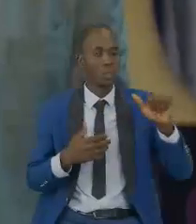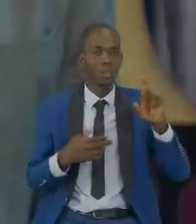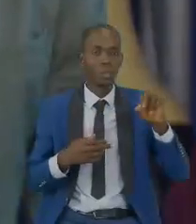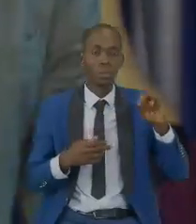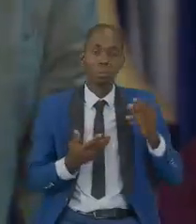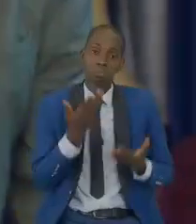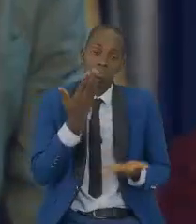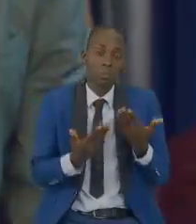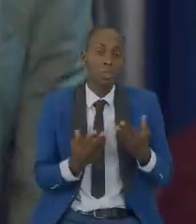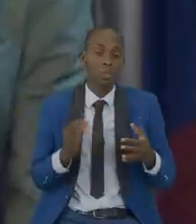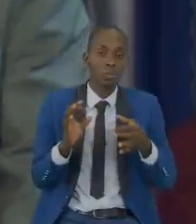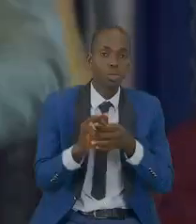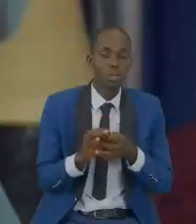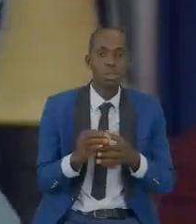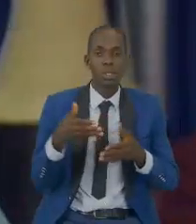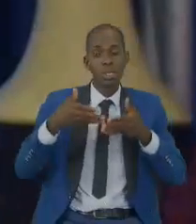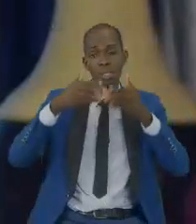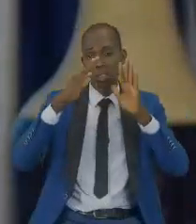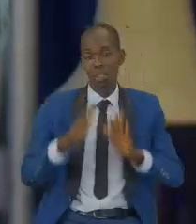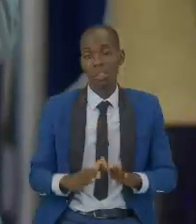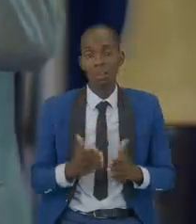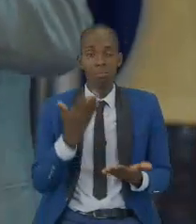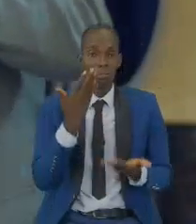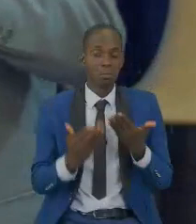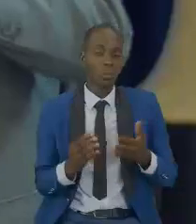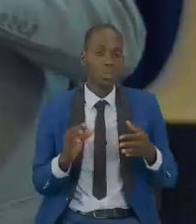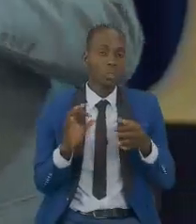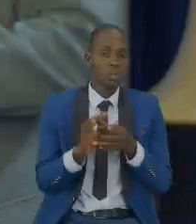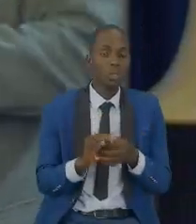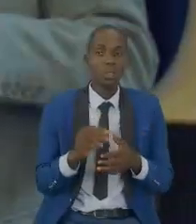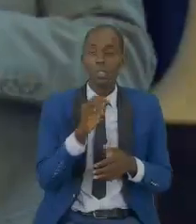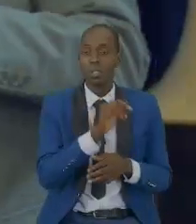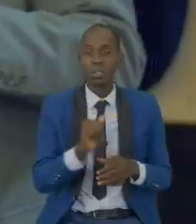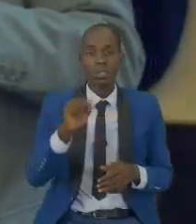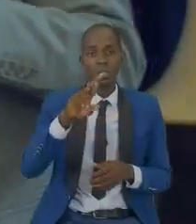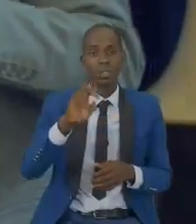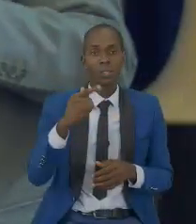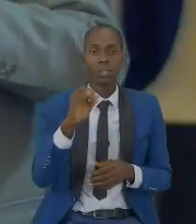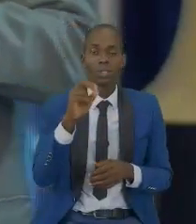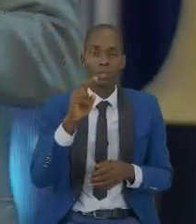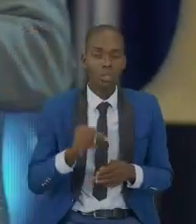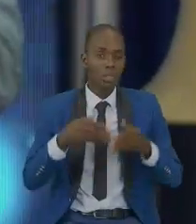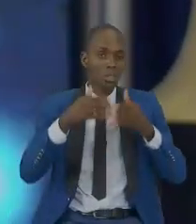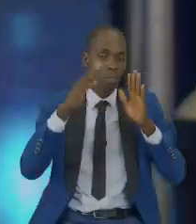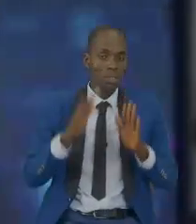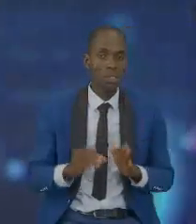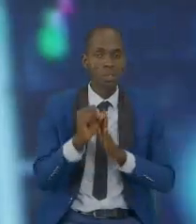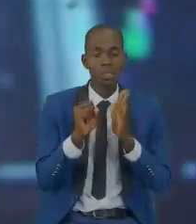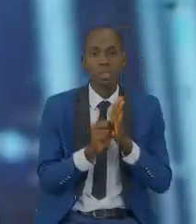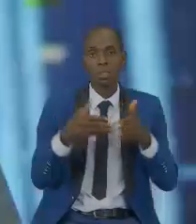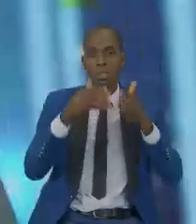An overseer may join. A national overseer, regional overseer, state overseer may join.